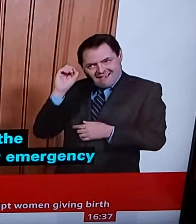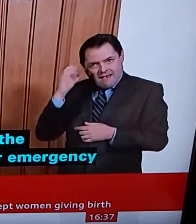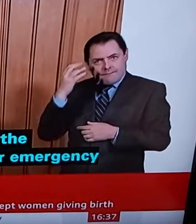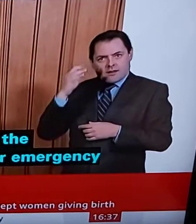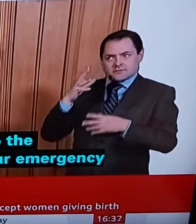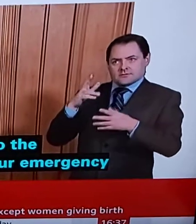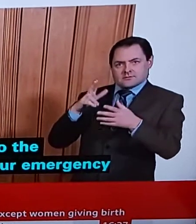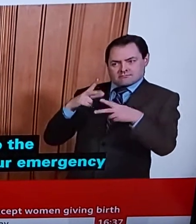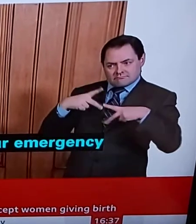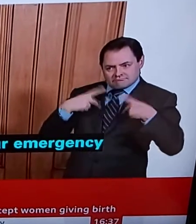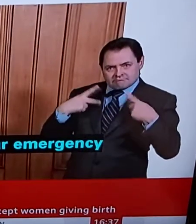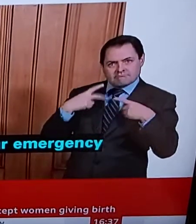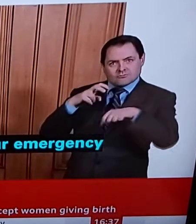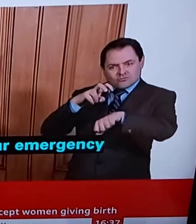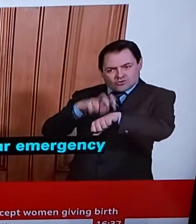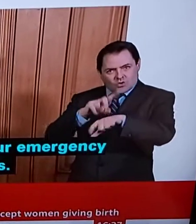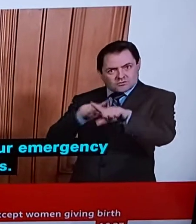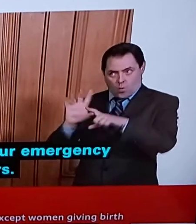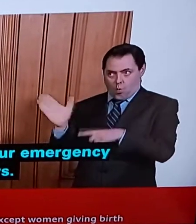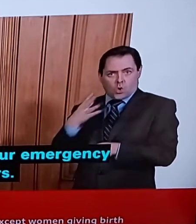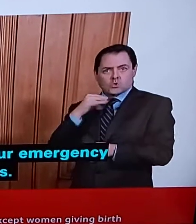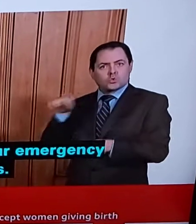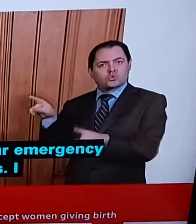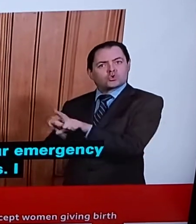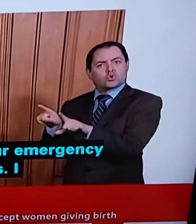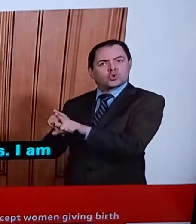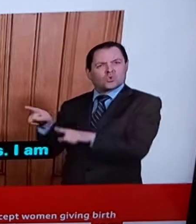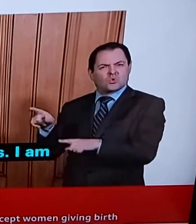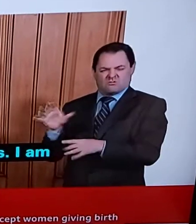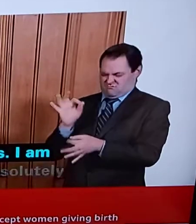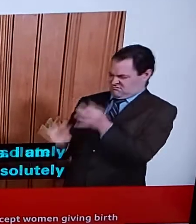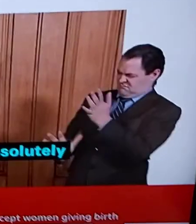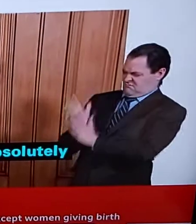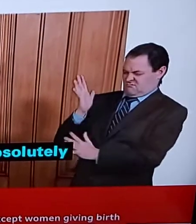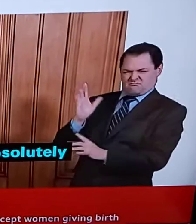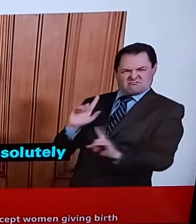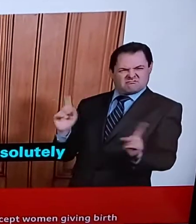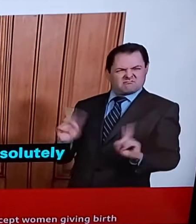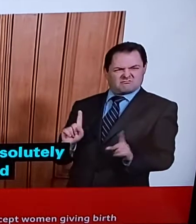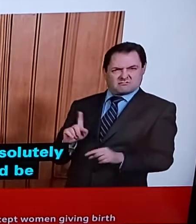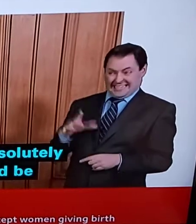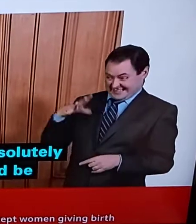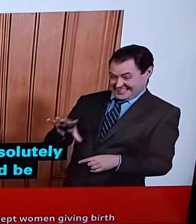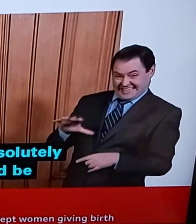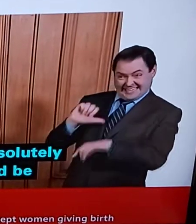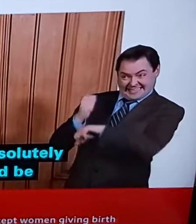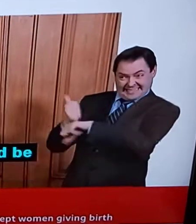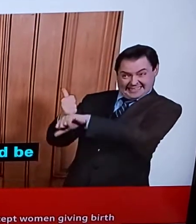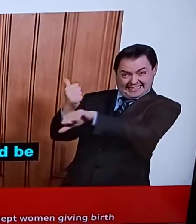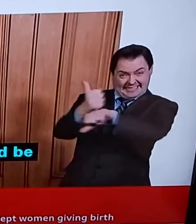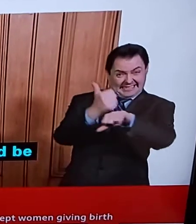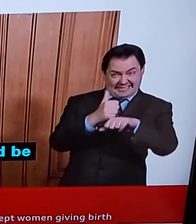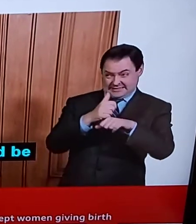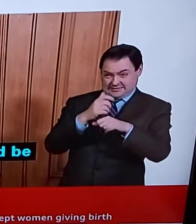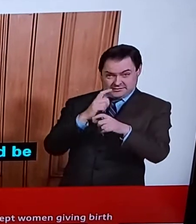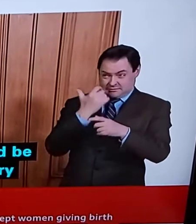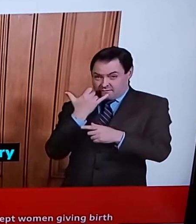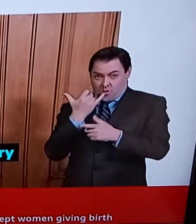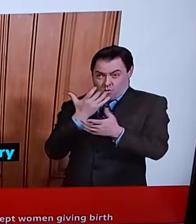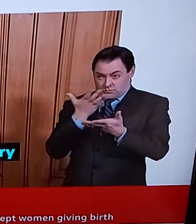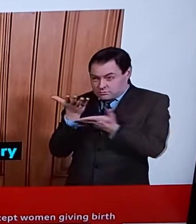absolutely disgusted that people would be taking action against the very infrastructure that we need to respond to this health